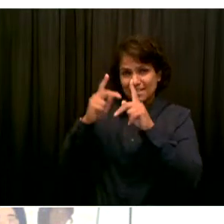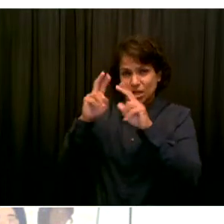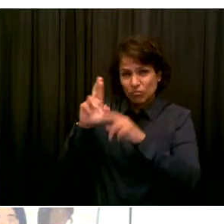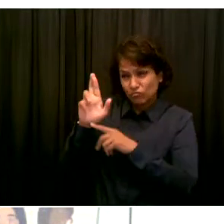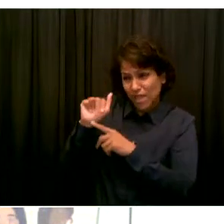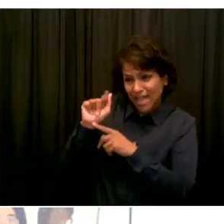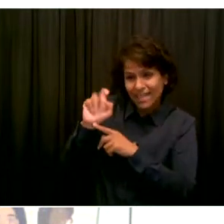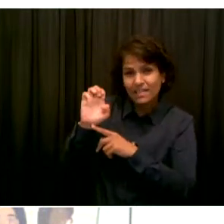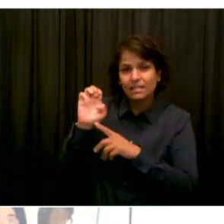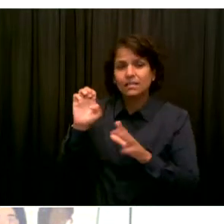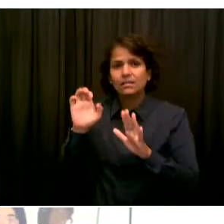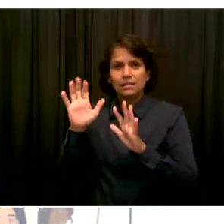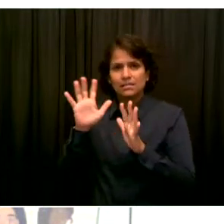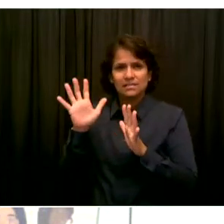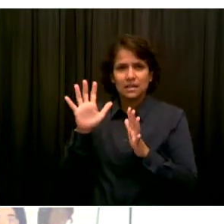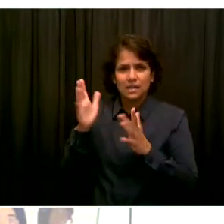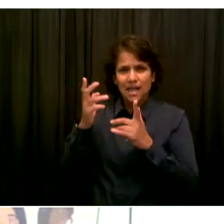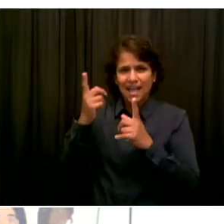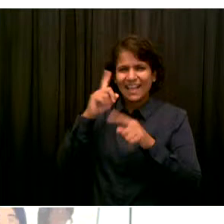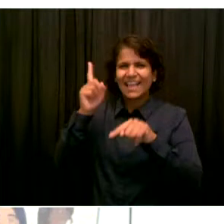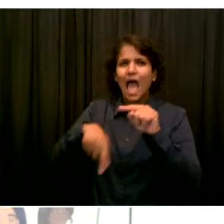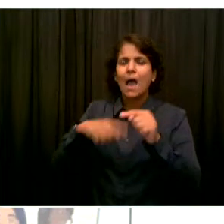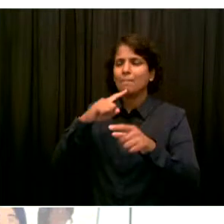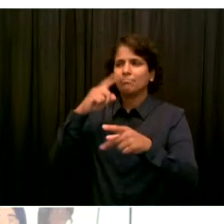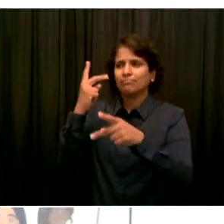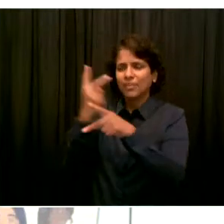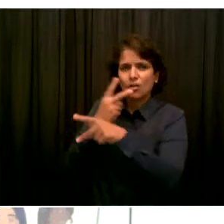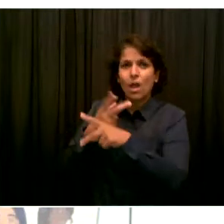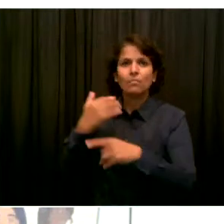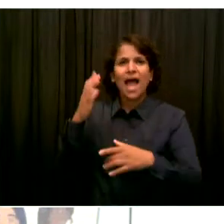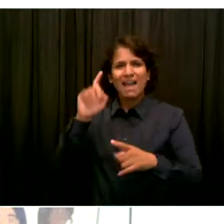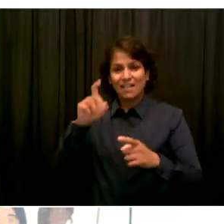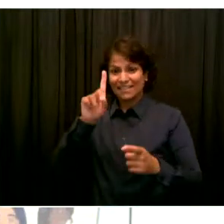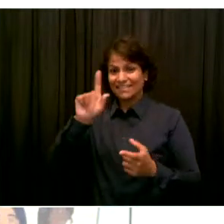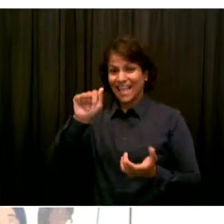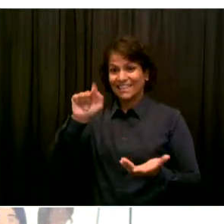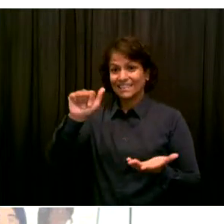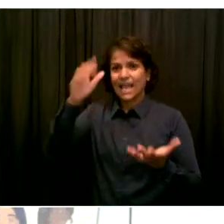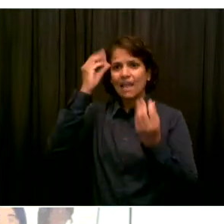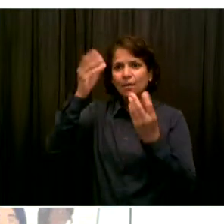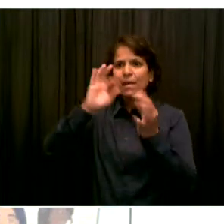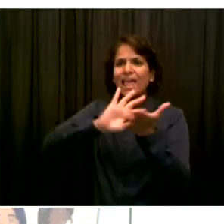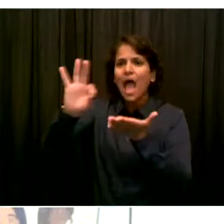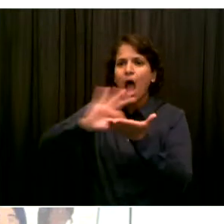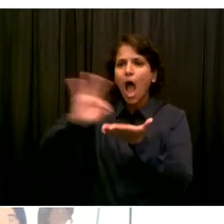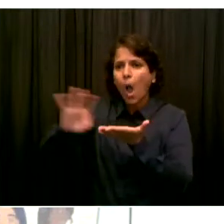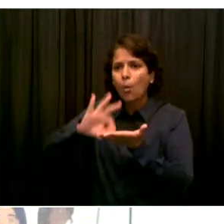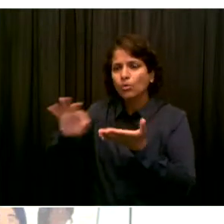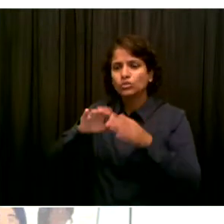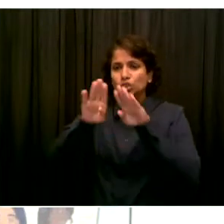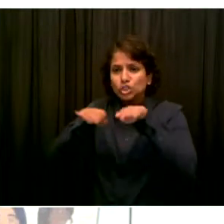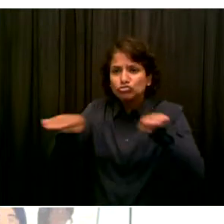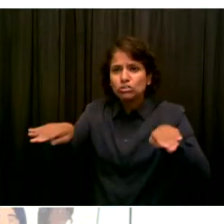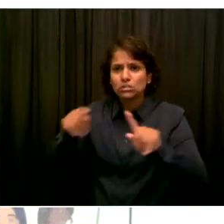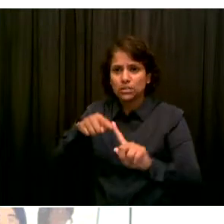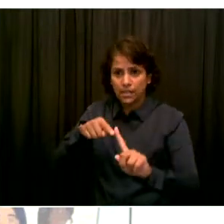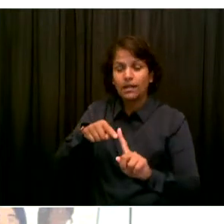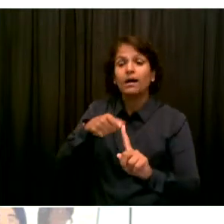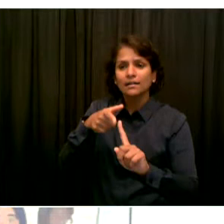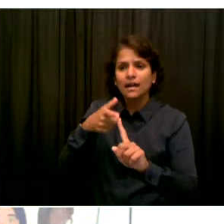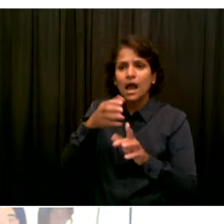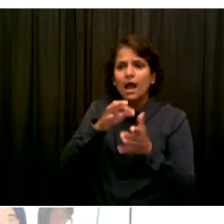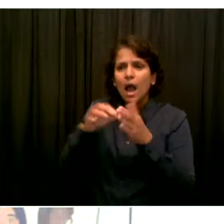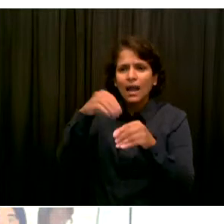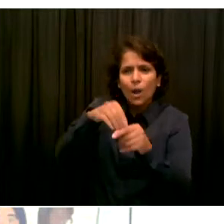is the most important part of the data for us to be able to share. But as the mayor said, we have been making